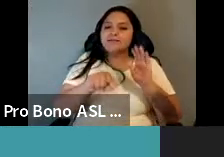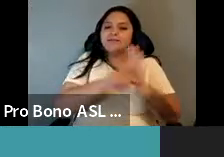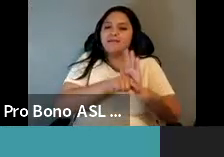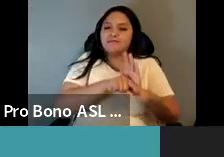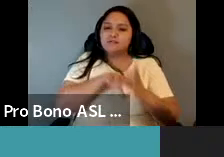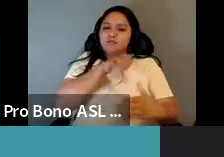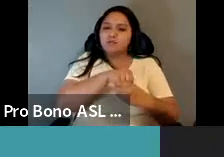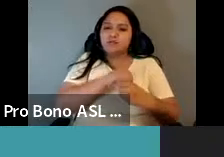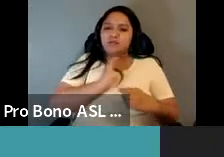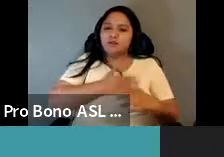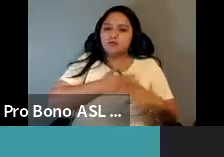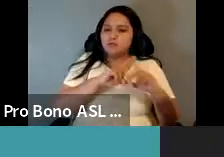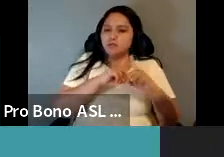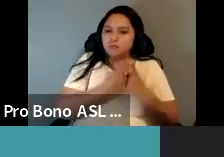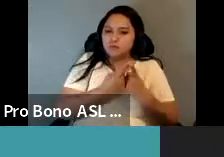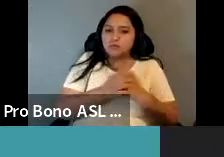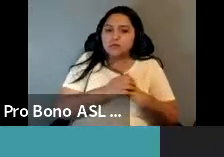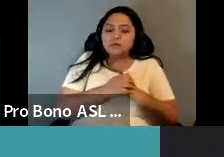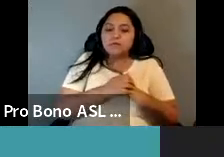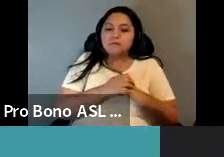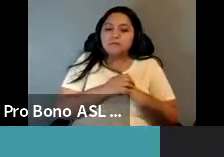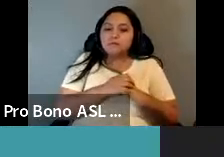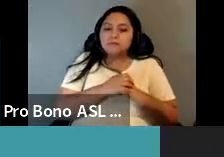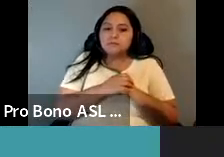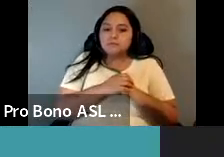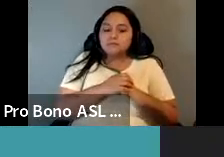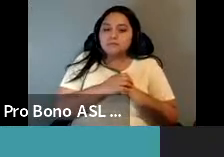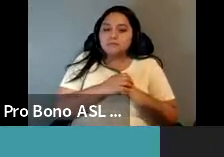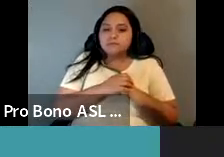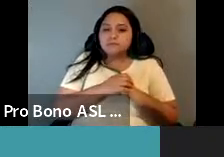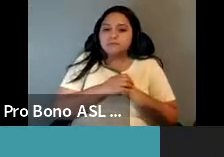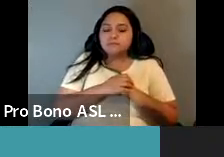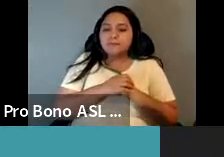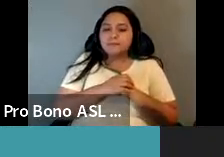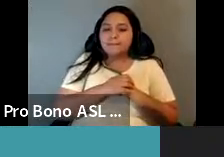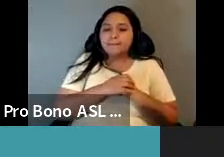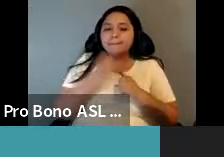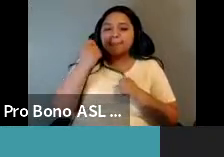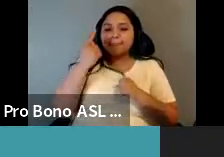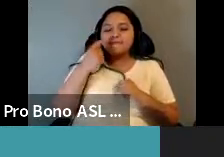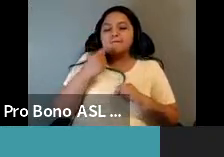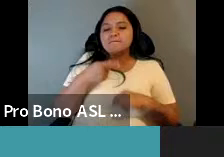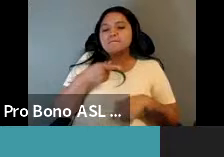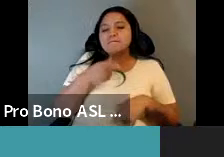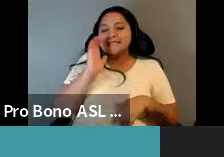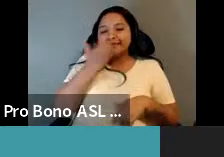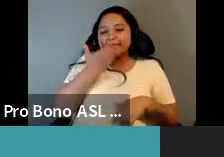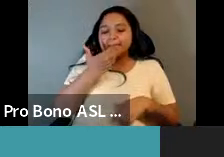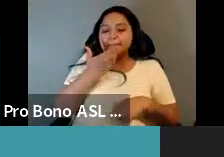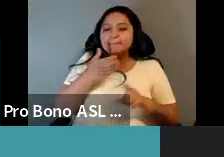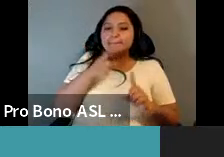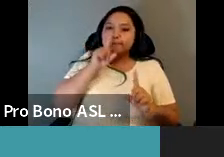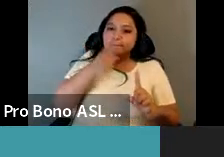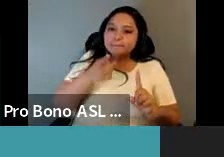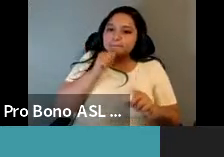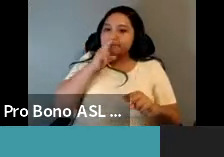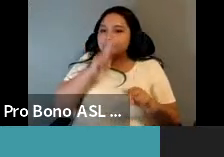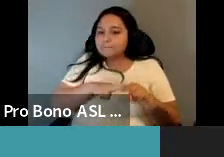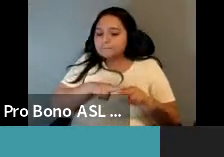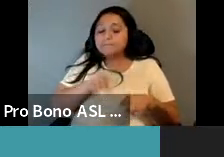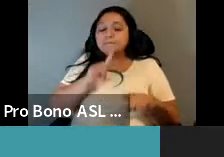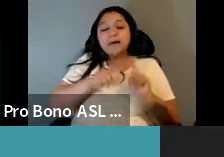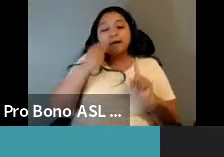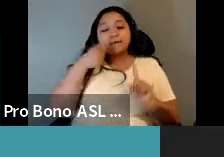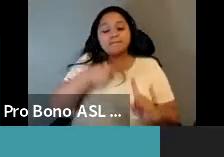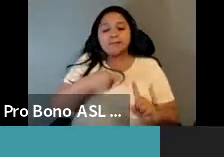think while it's not always, again, the most fun, what it does do is allow us to realize the vision that